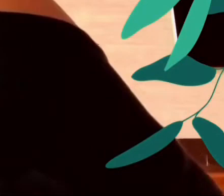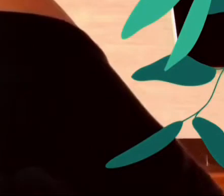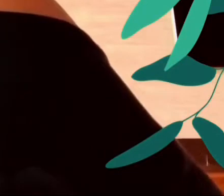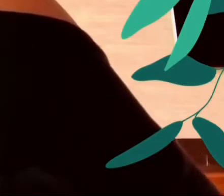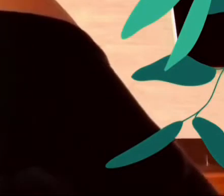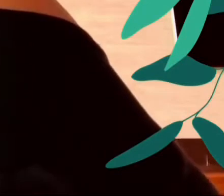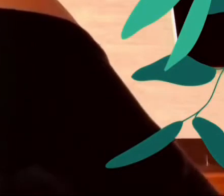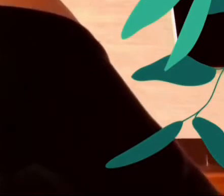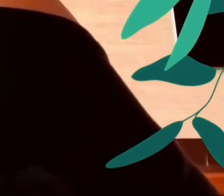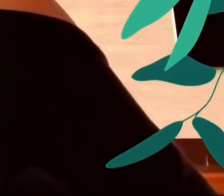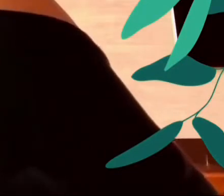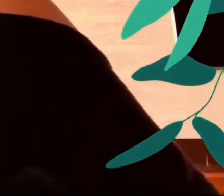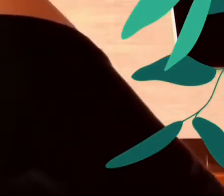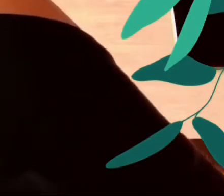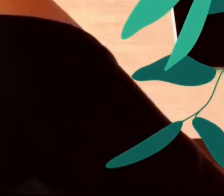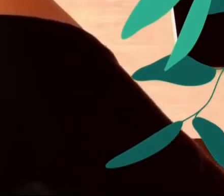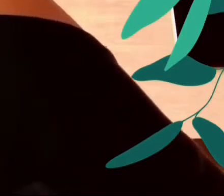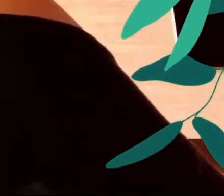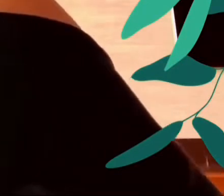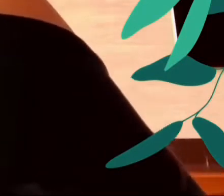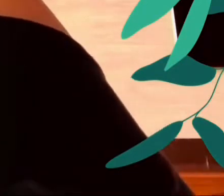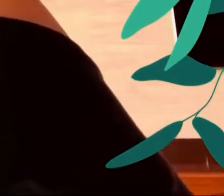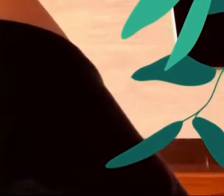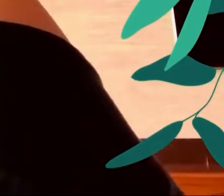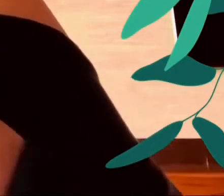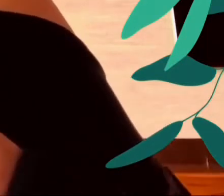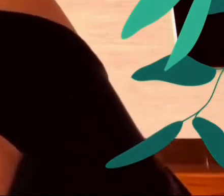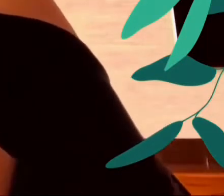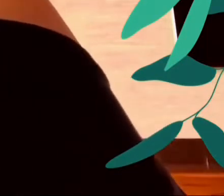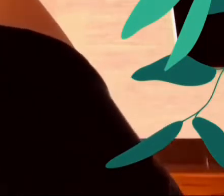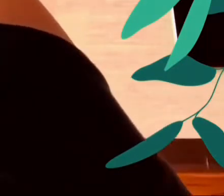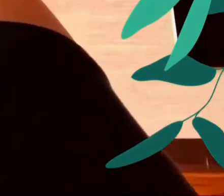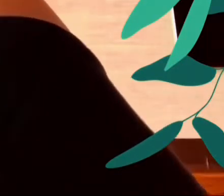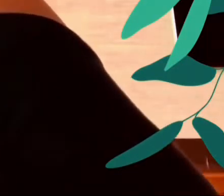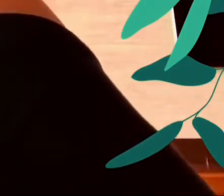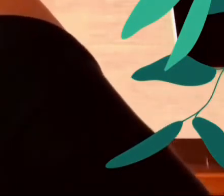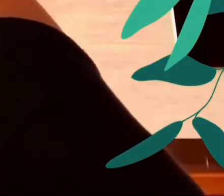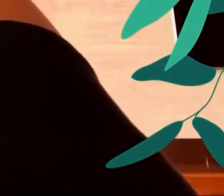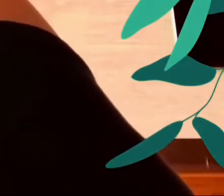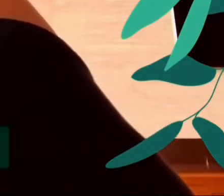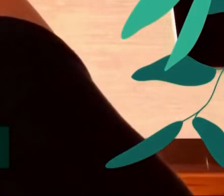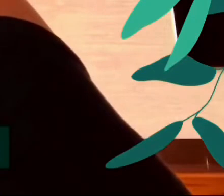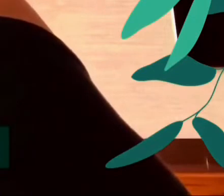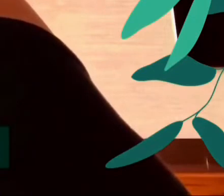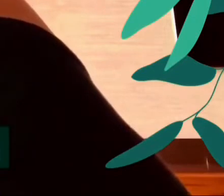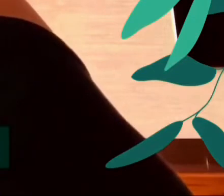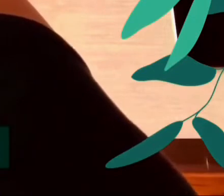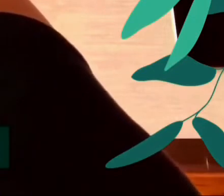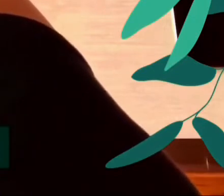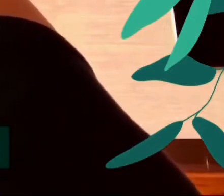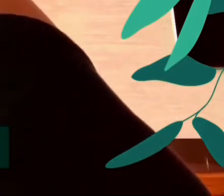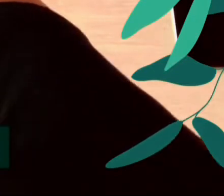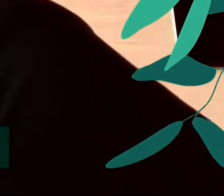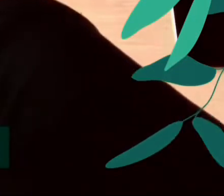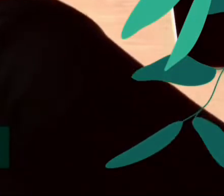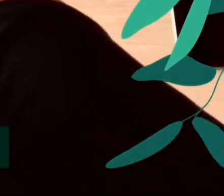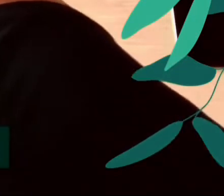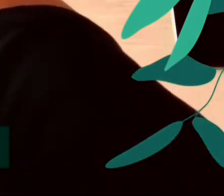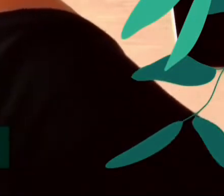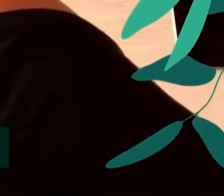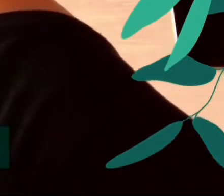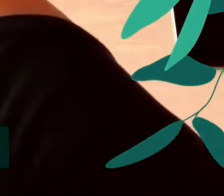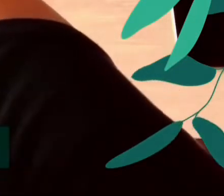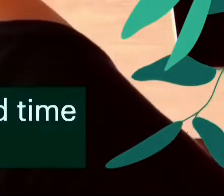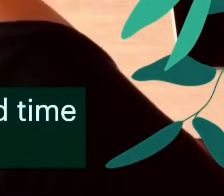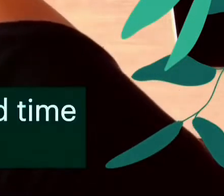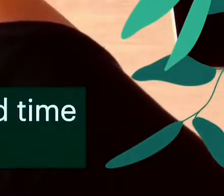the land that is our bodies, the land of us. So offer gratitude to the